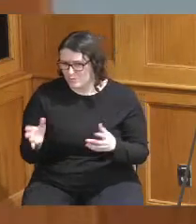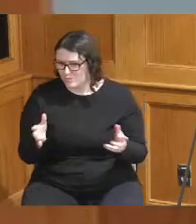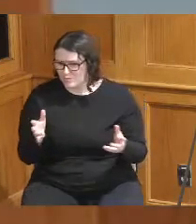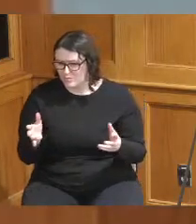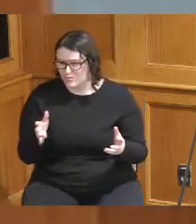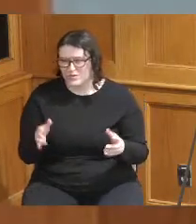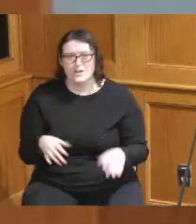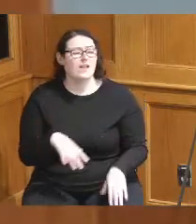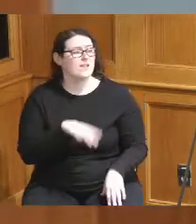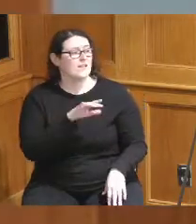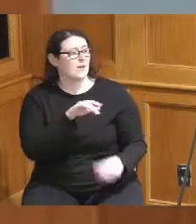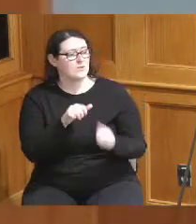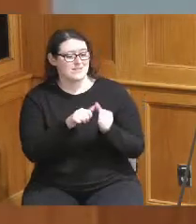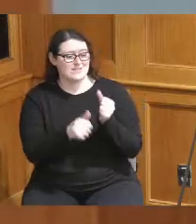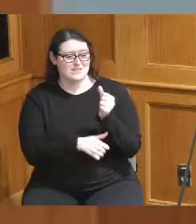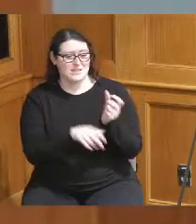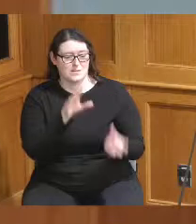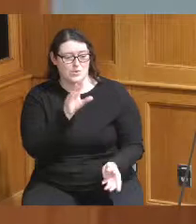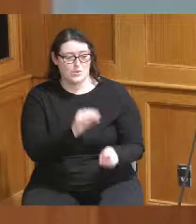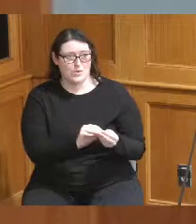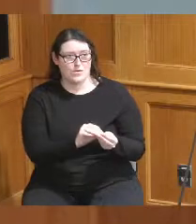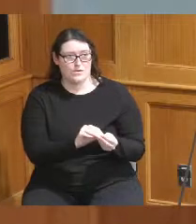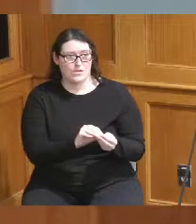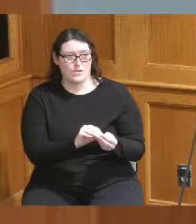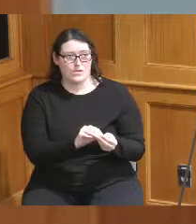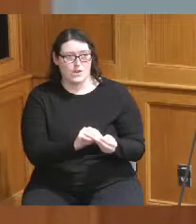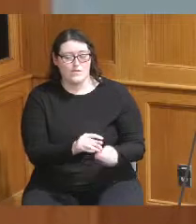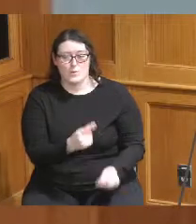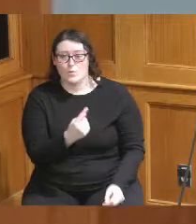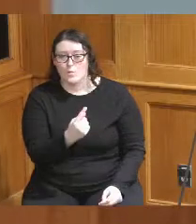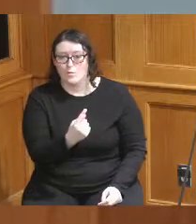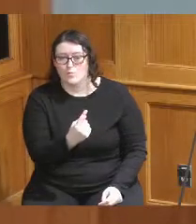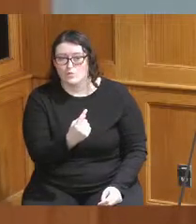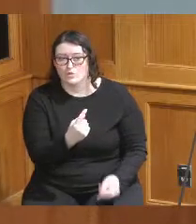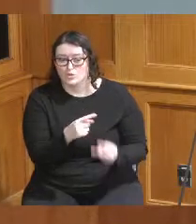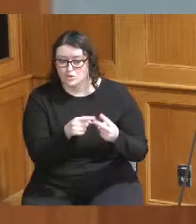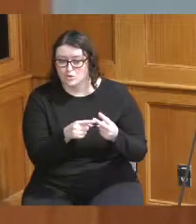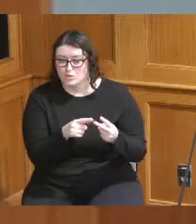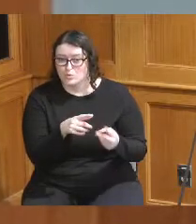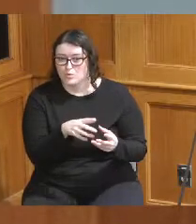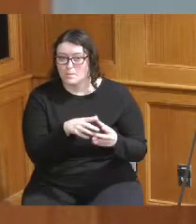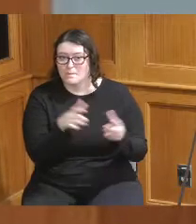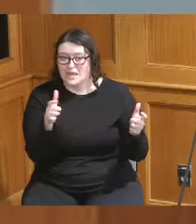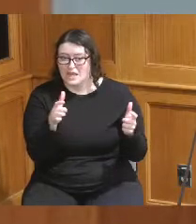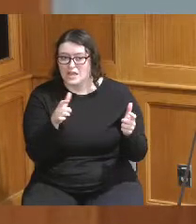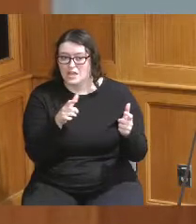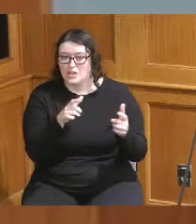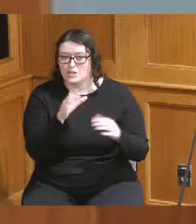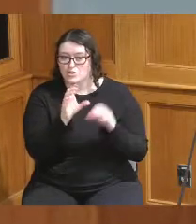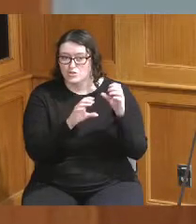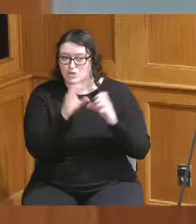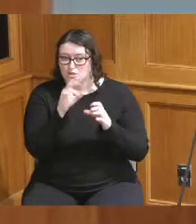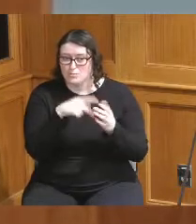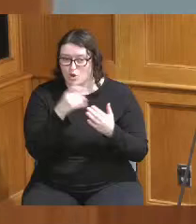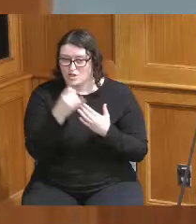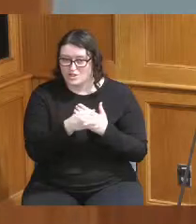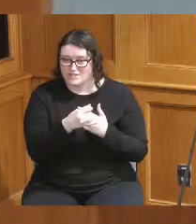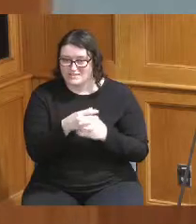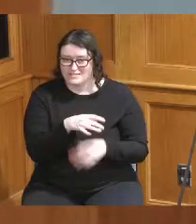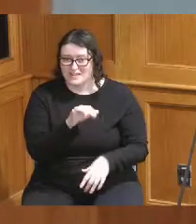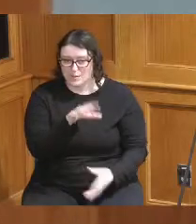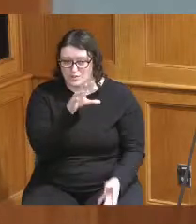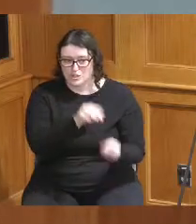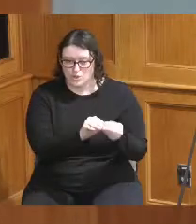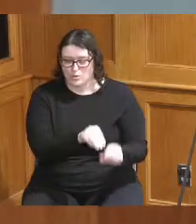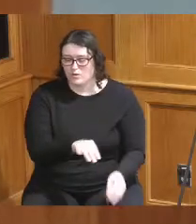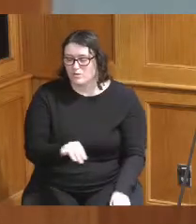the subtotal of just the large construction project, the two large construction projects. Is there any way we